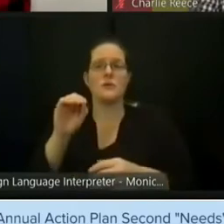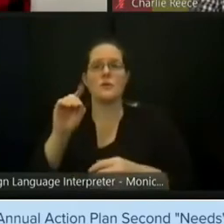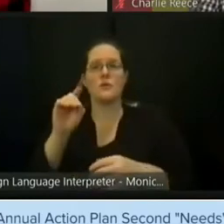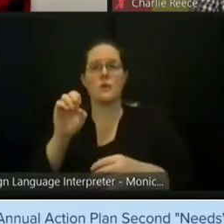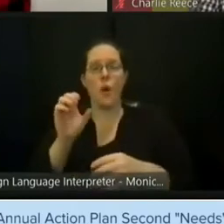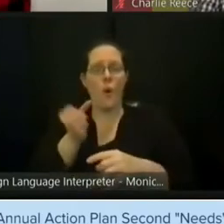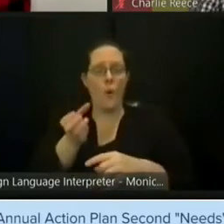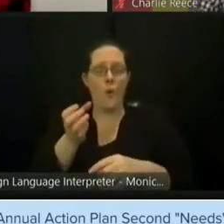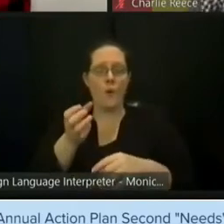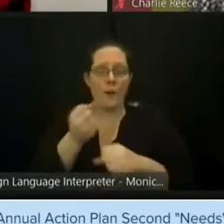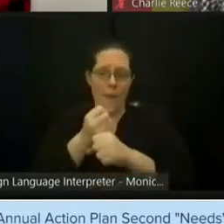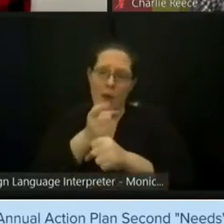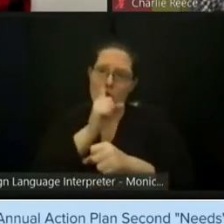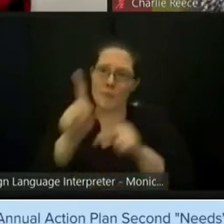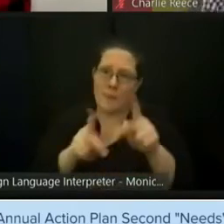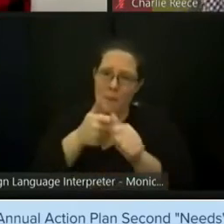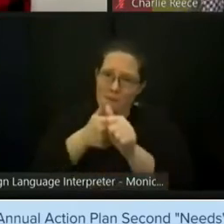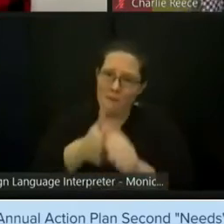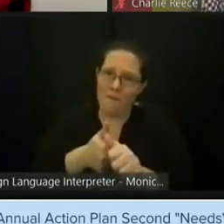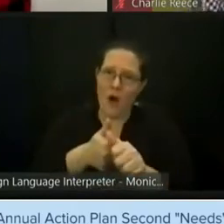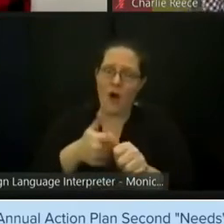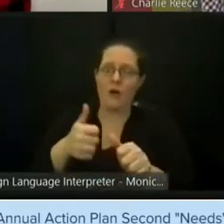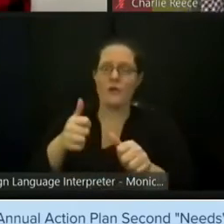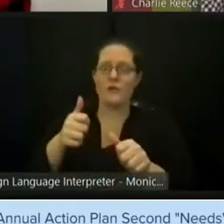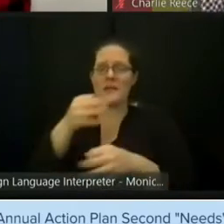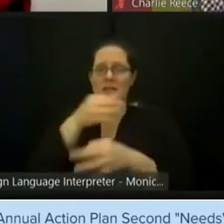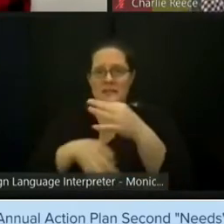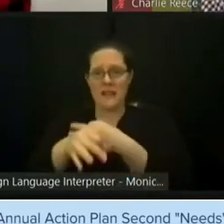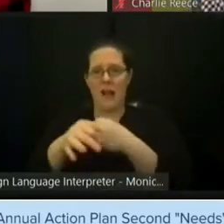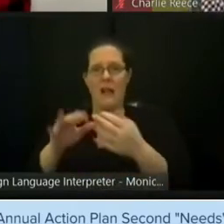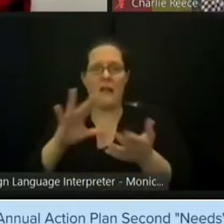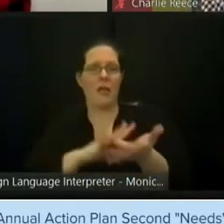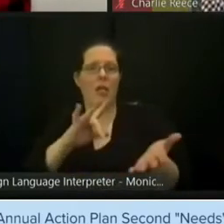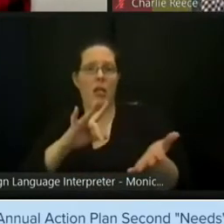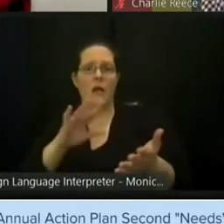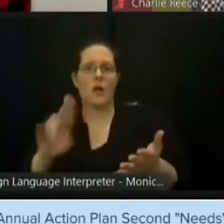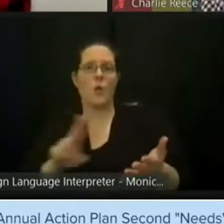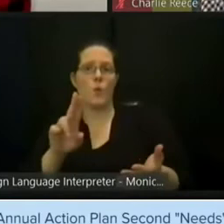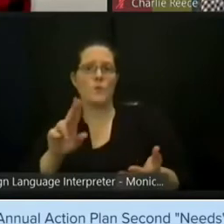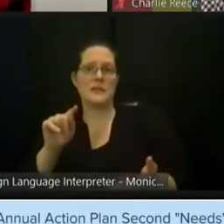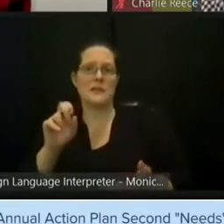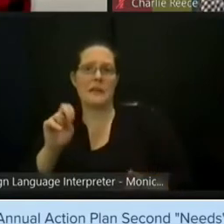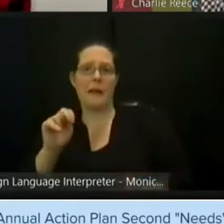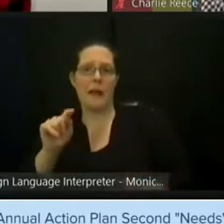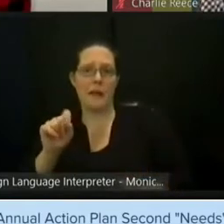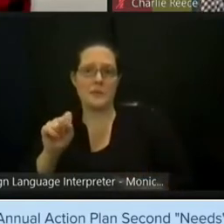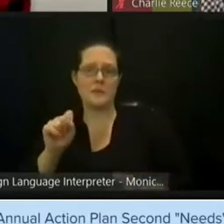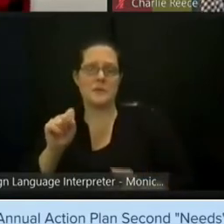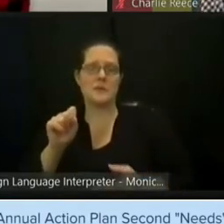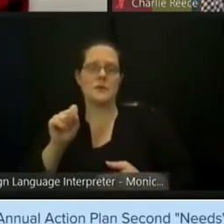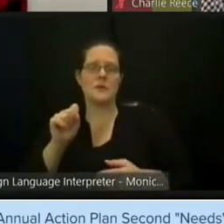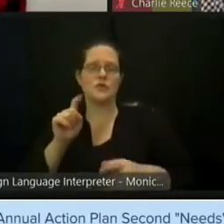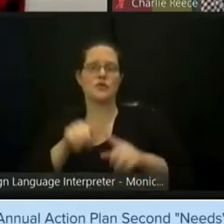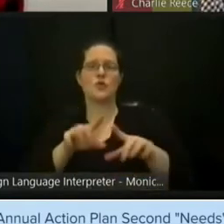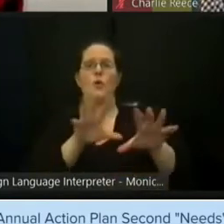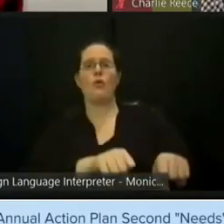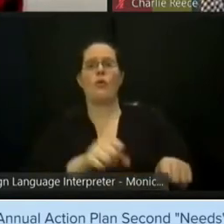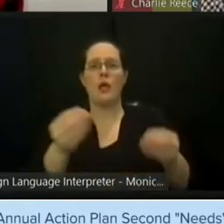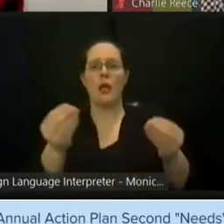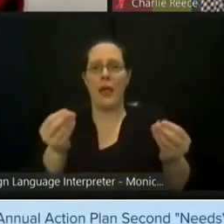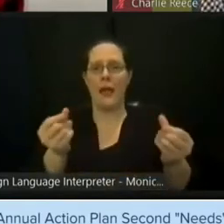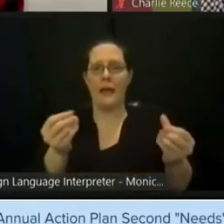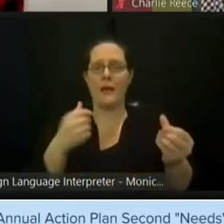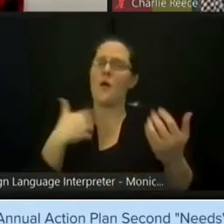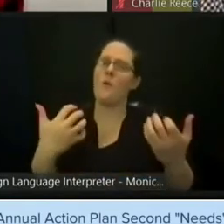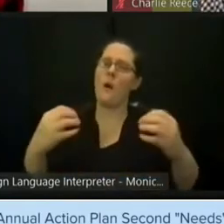make it unviable for landlords to just use tenants in this way to simply speculate on land. I would like for there to